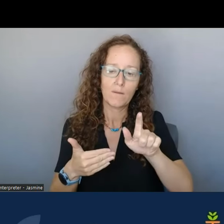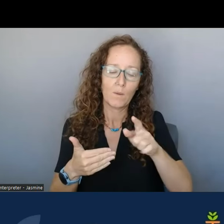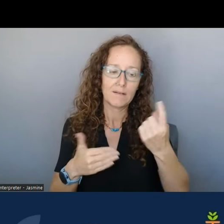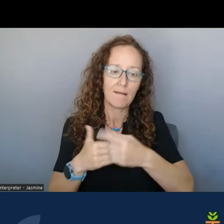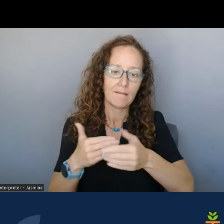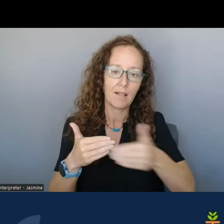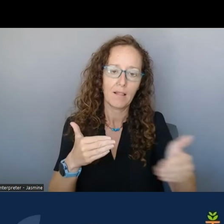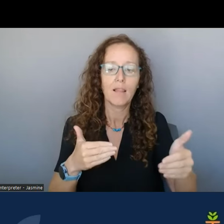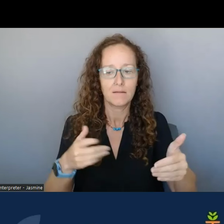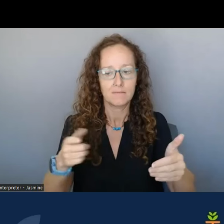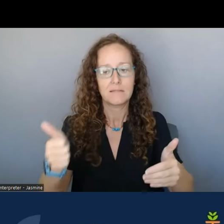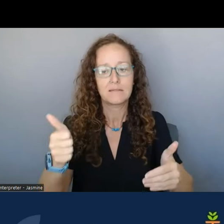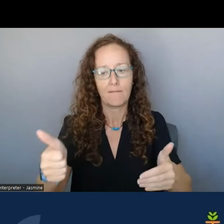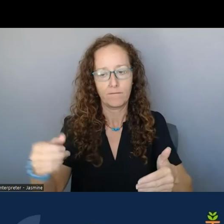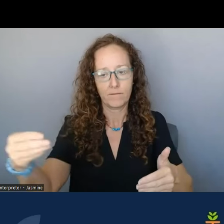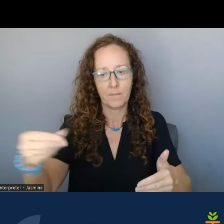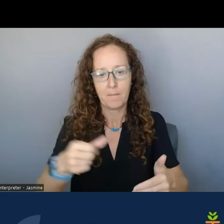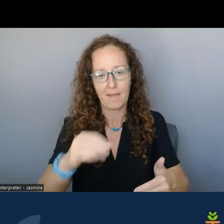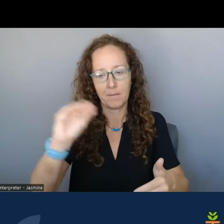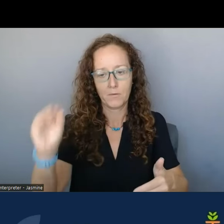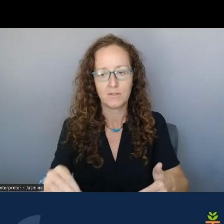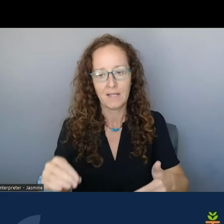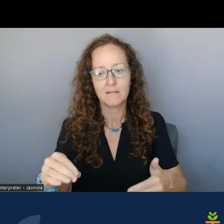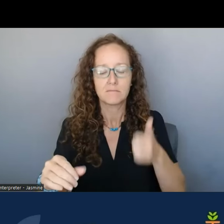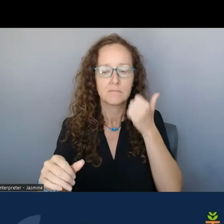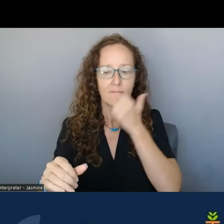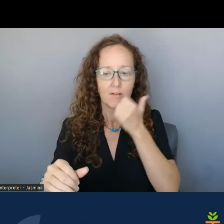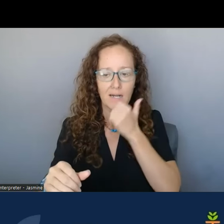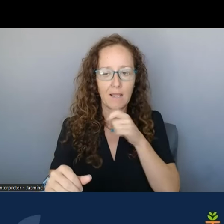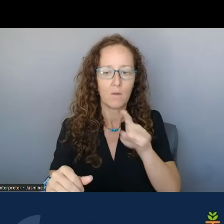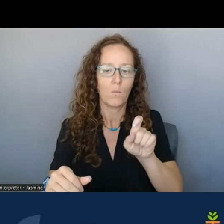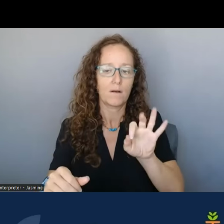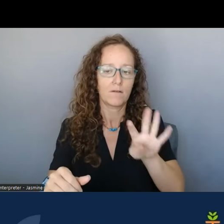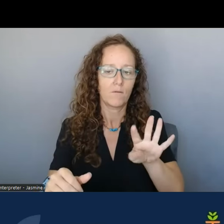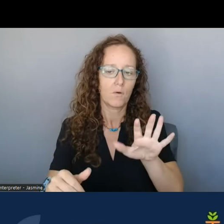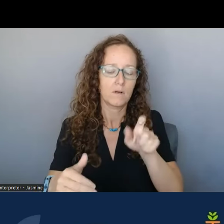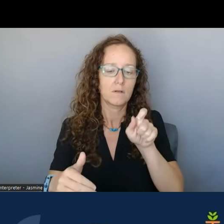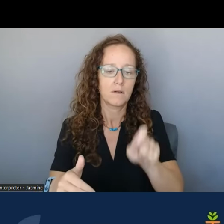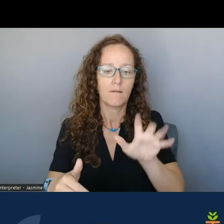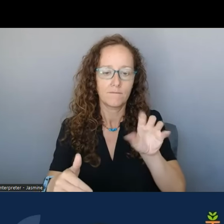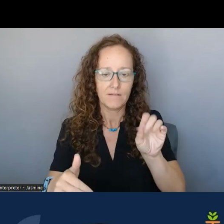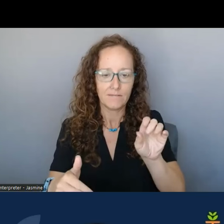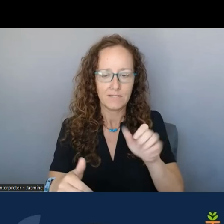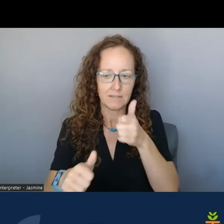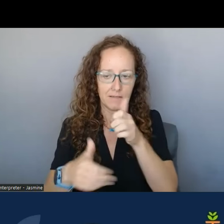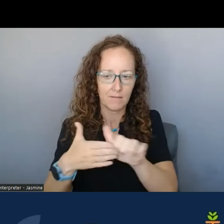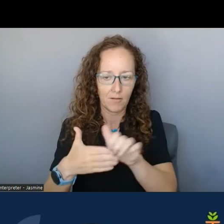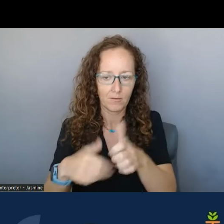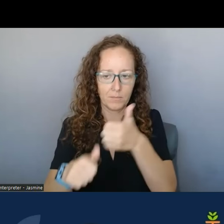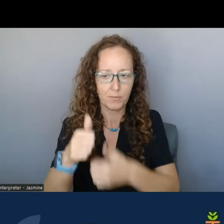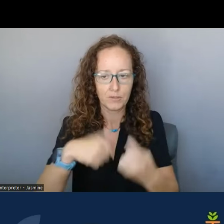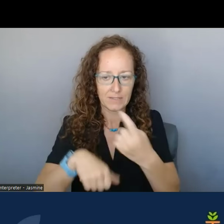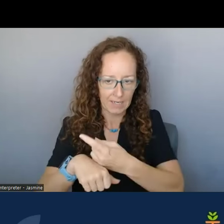$194.50 for those days 21 through 100. After day 100, if you are unfortunate enough to have